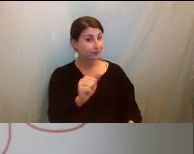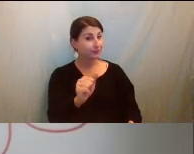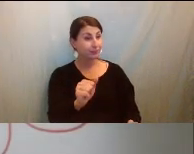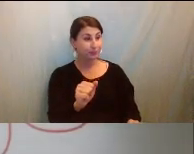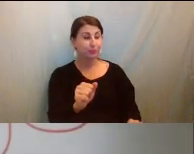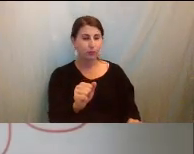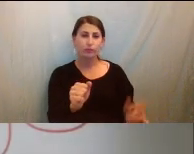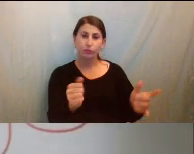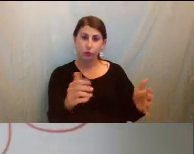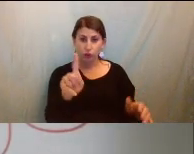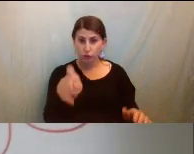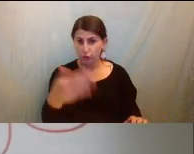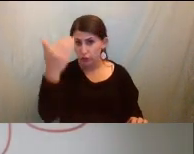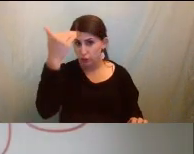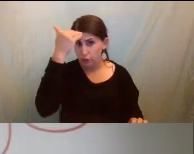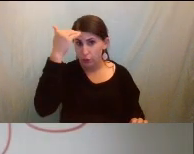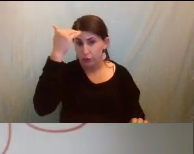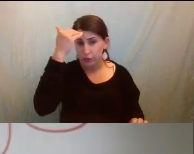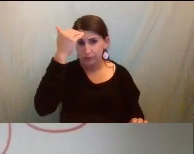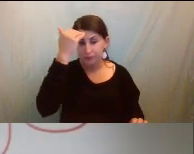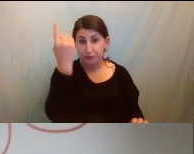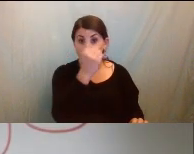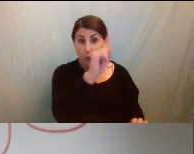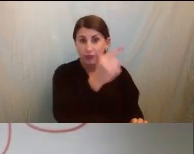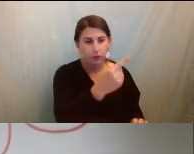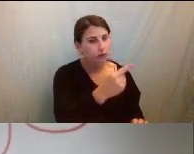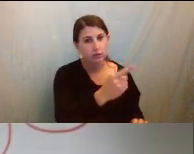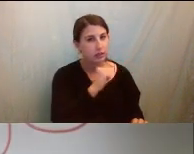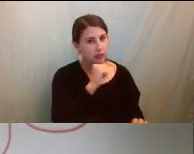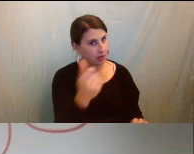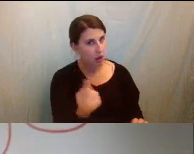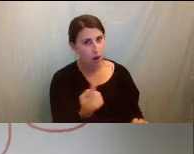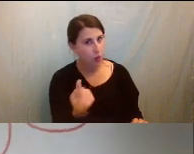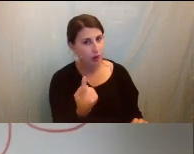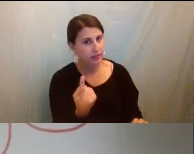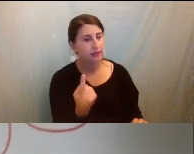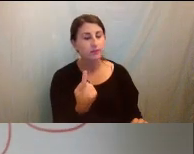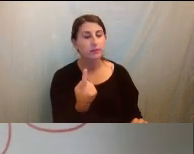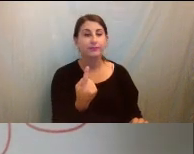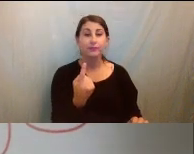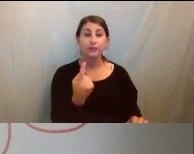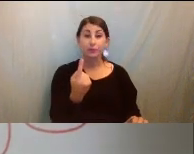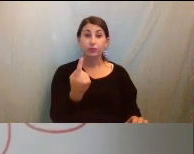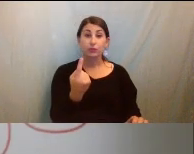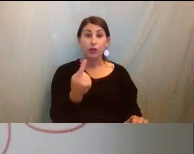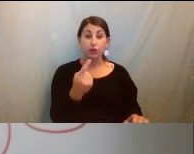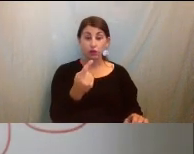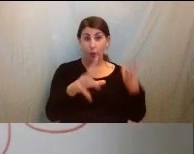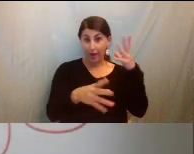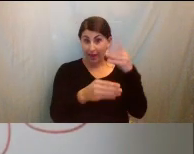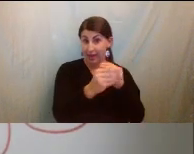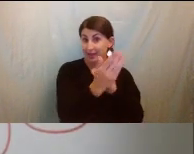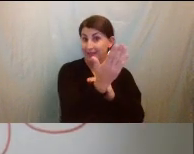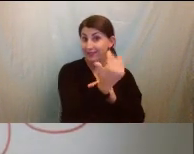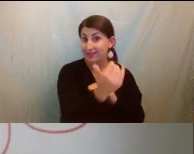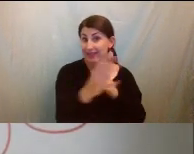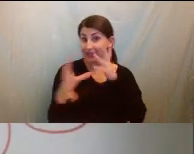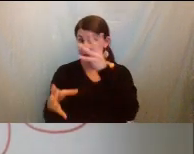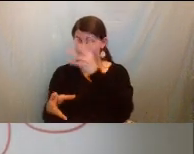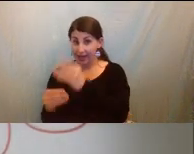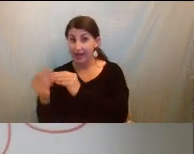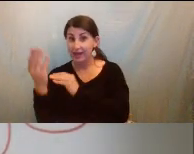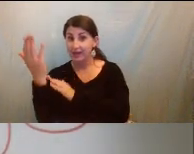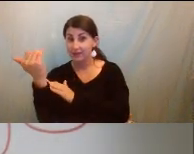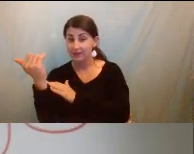it's not, know that it won't always be the first one. Okay. All right, so I'm going to add 15 to both